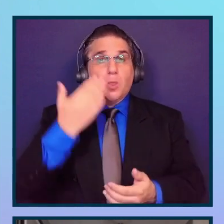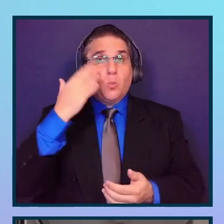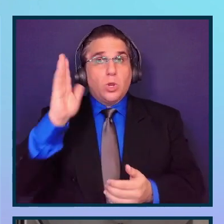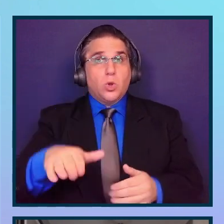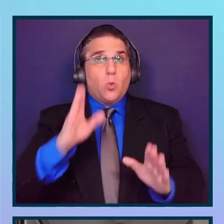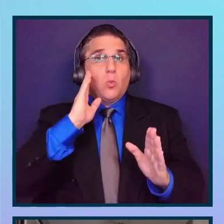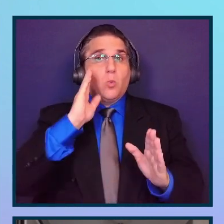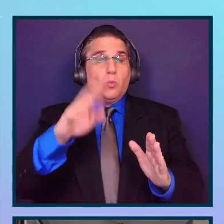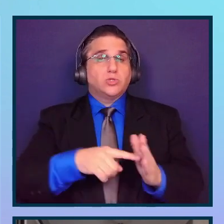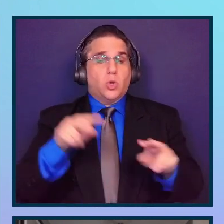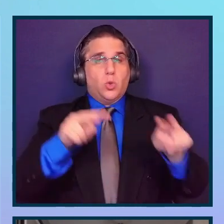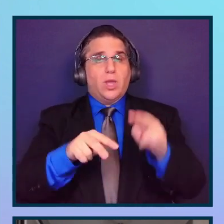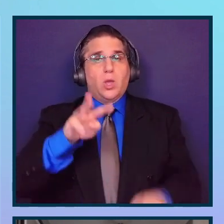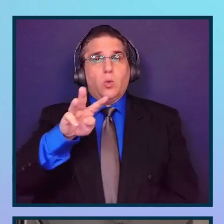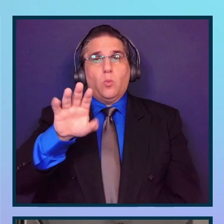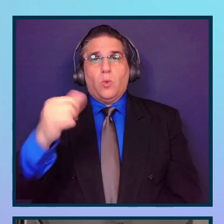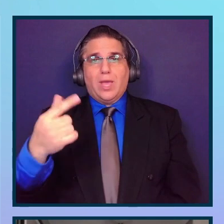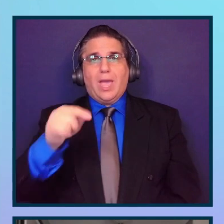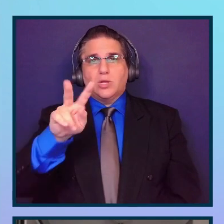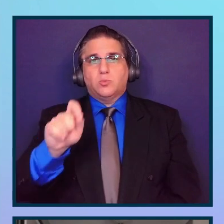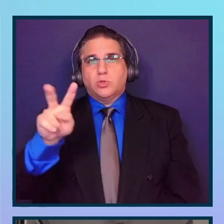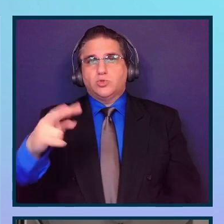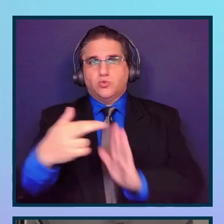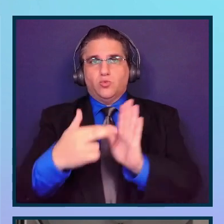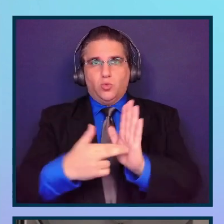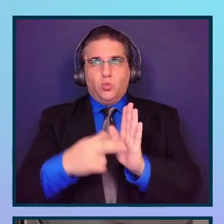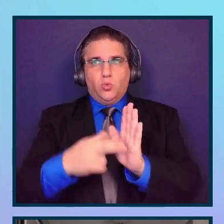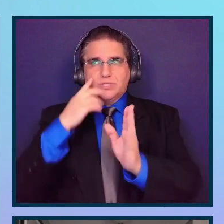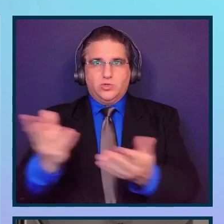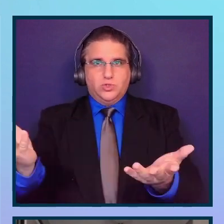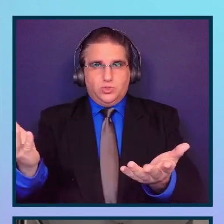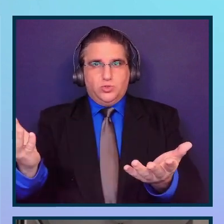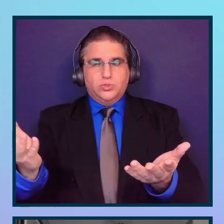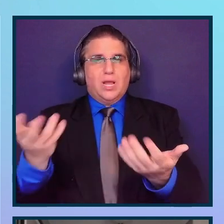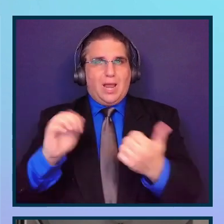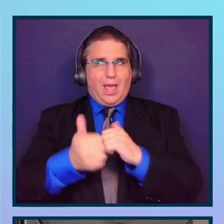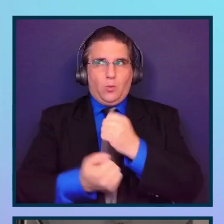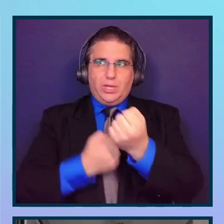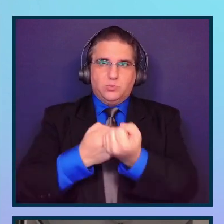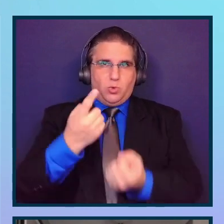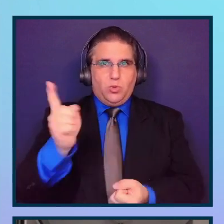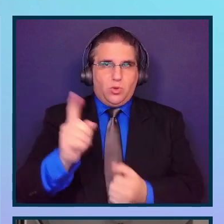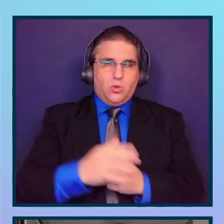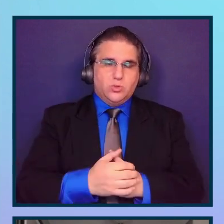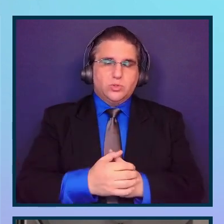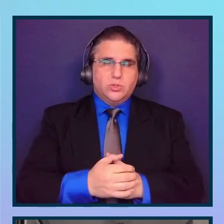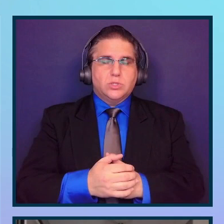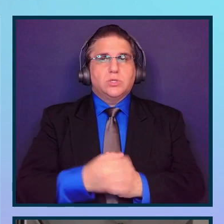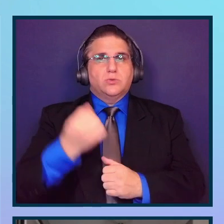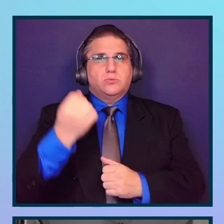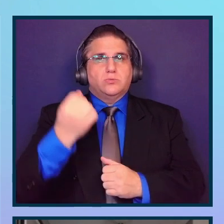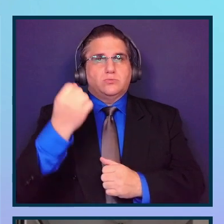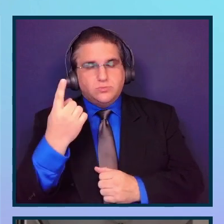start looking at the new WCAG 2 rules that were introduced and what we can support. We do know